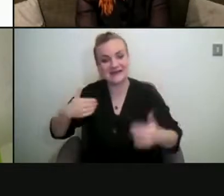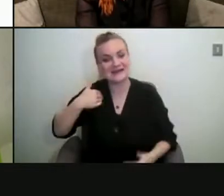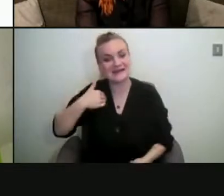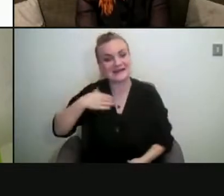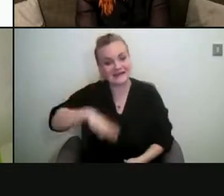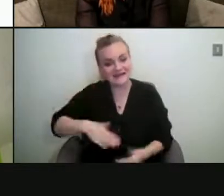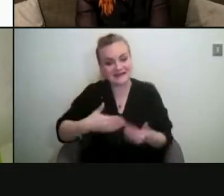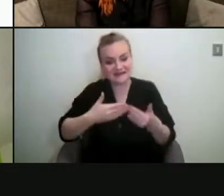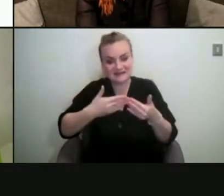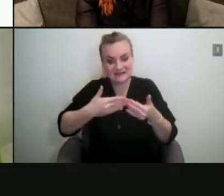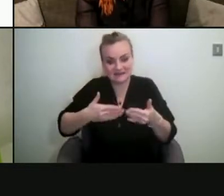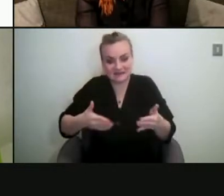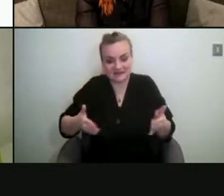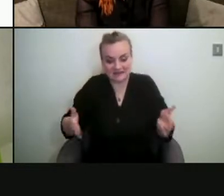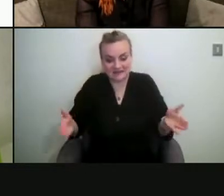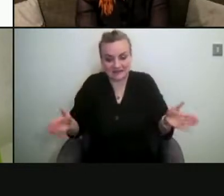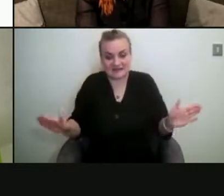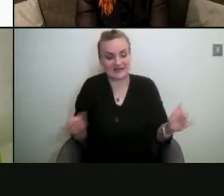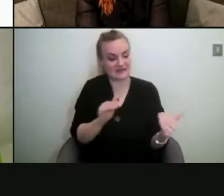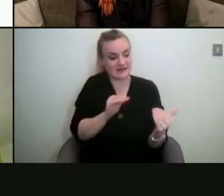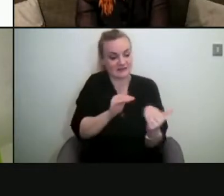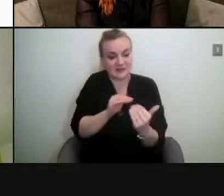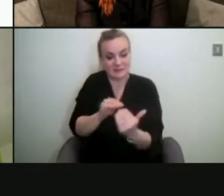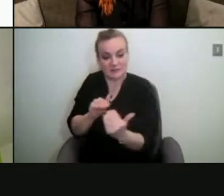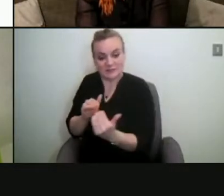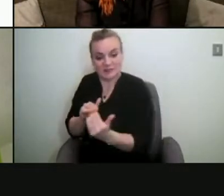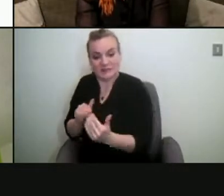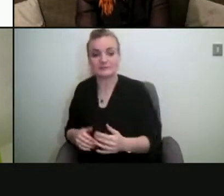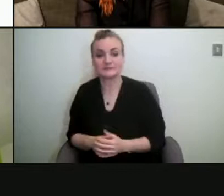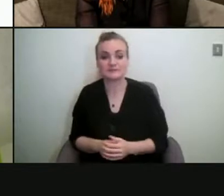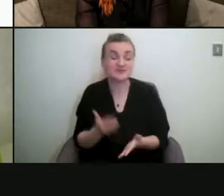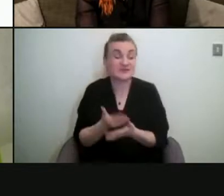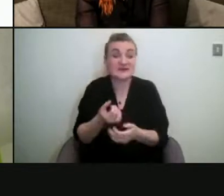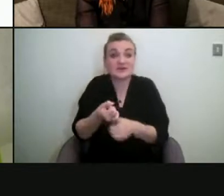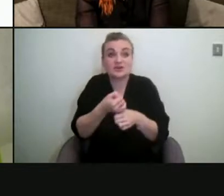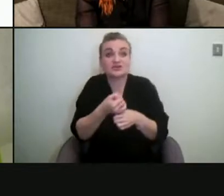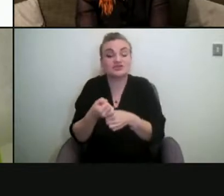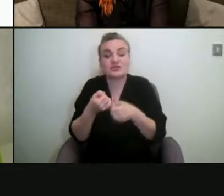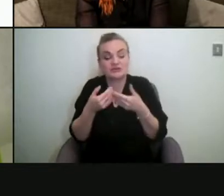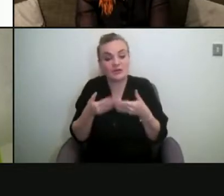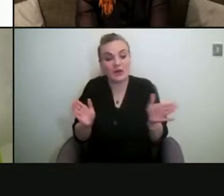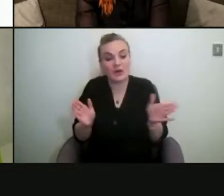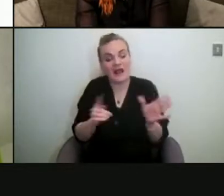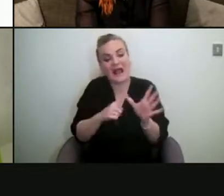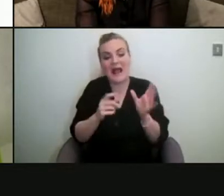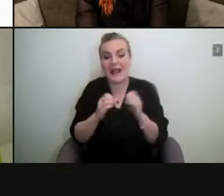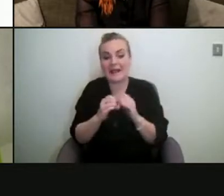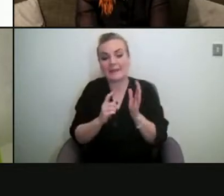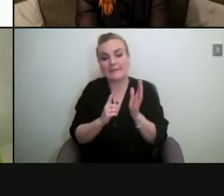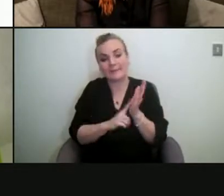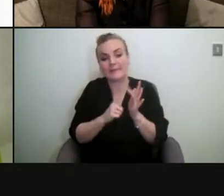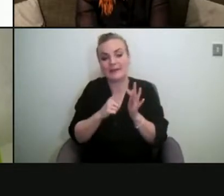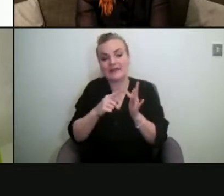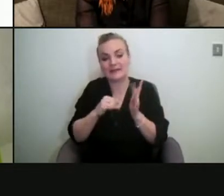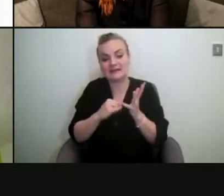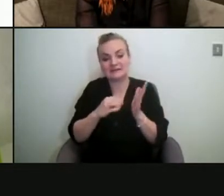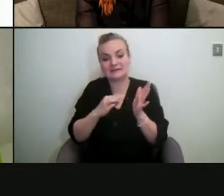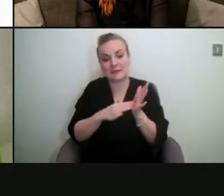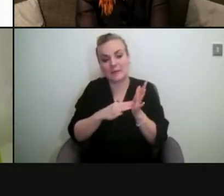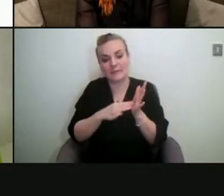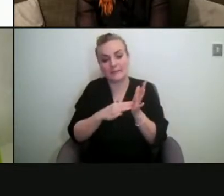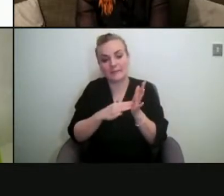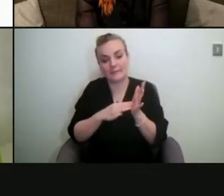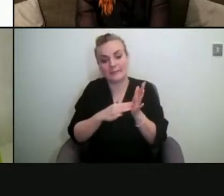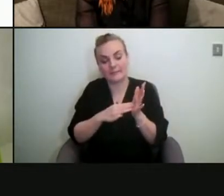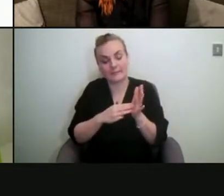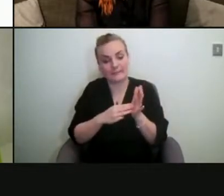more general note, and again, it's going back to sort of ending this ableism culture, because I think, it